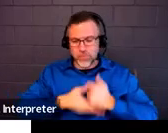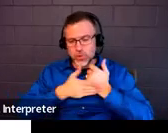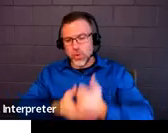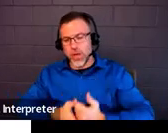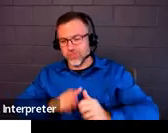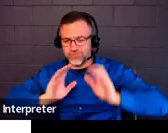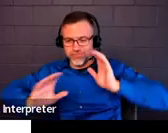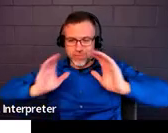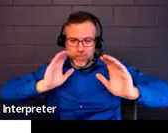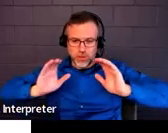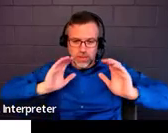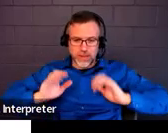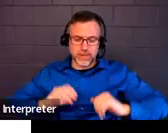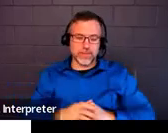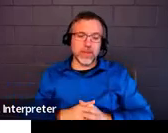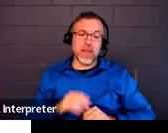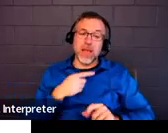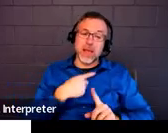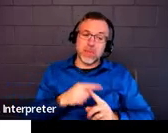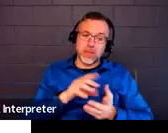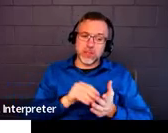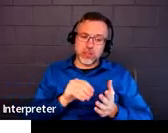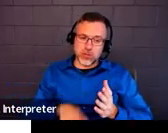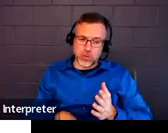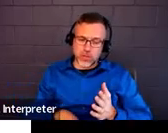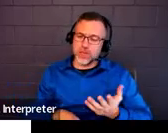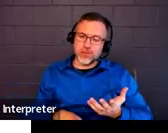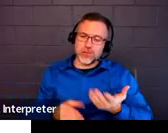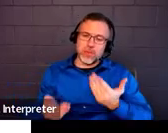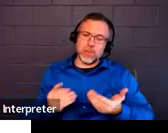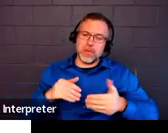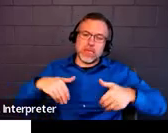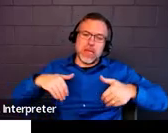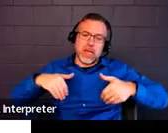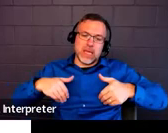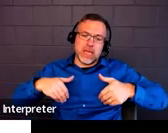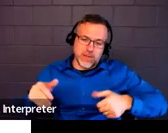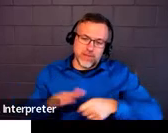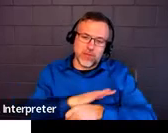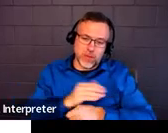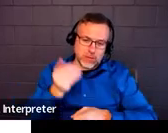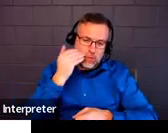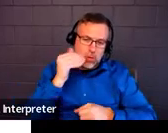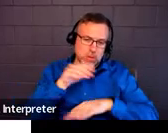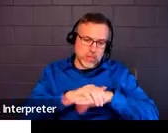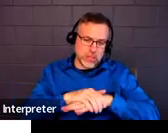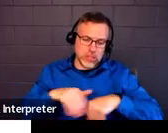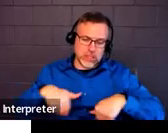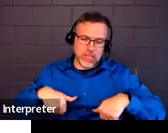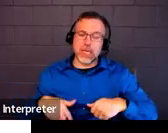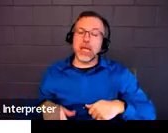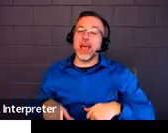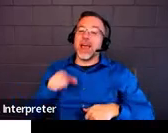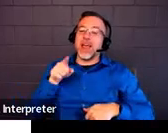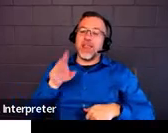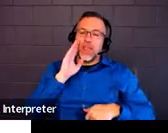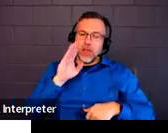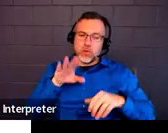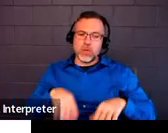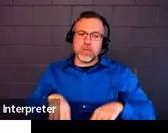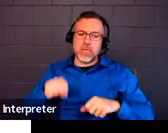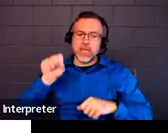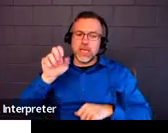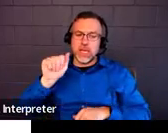then, of course, a student who may be a multilingual learner, they would be taking the Access,